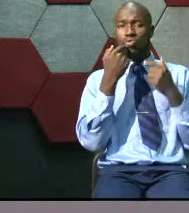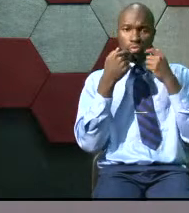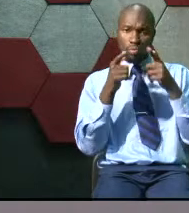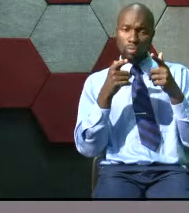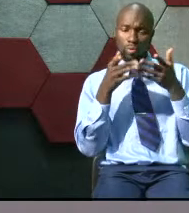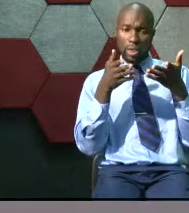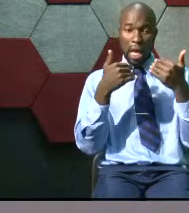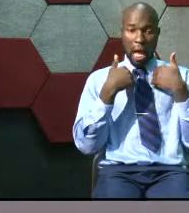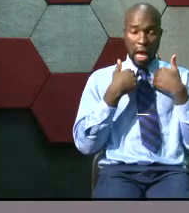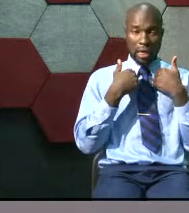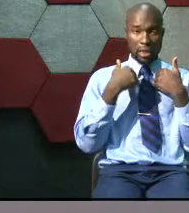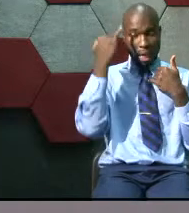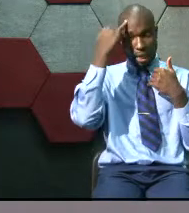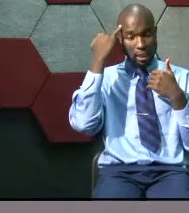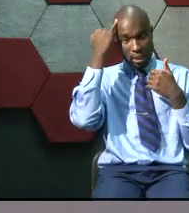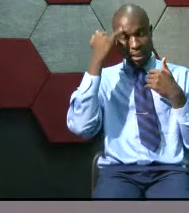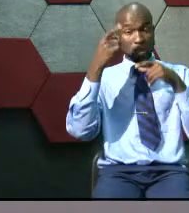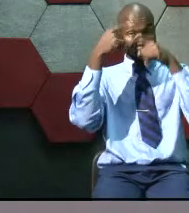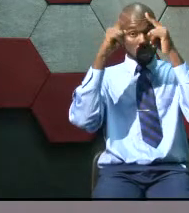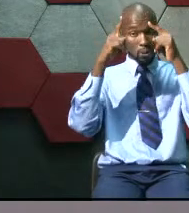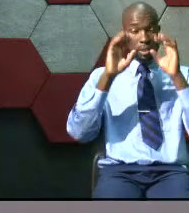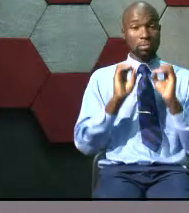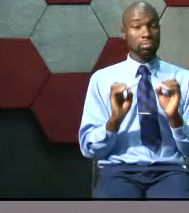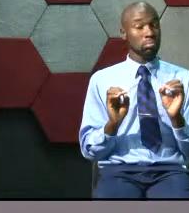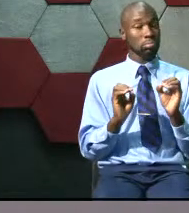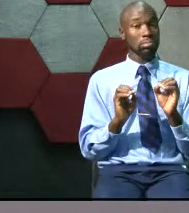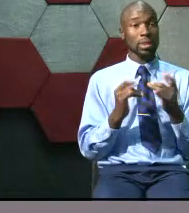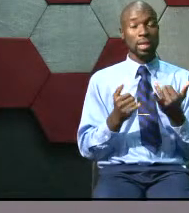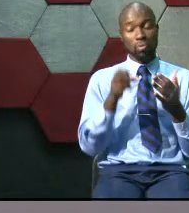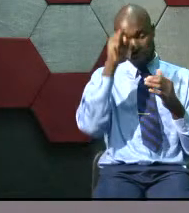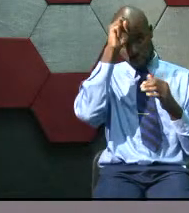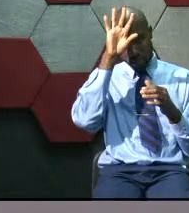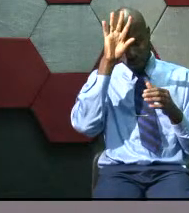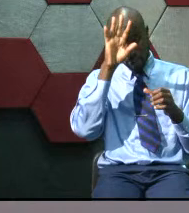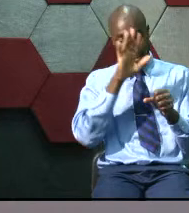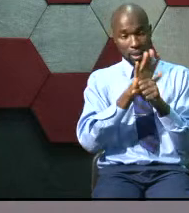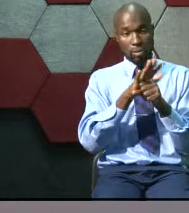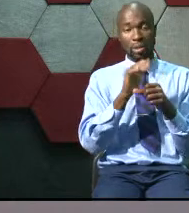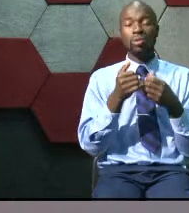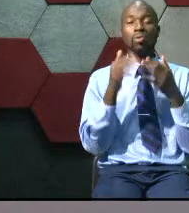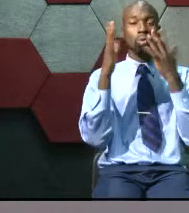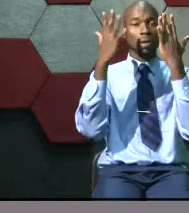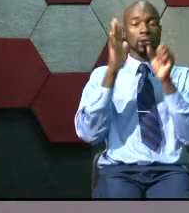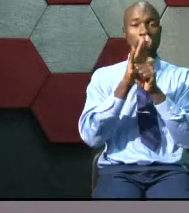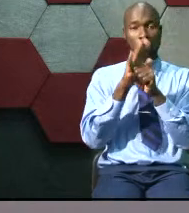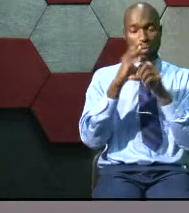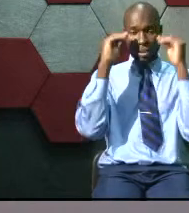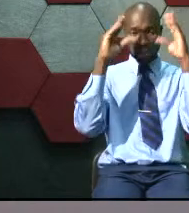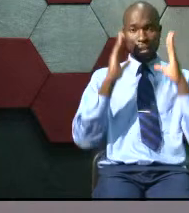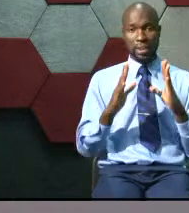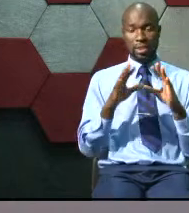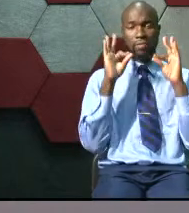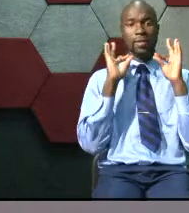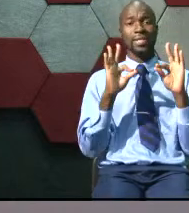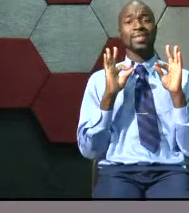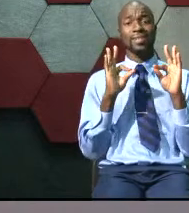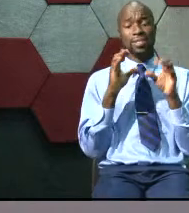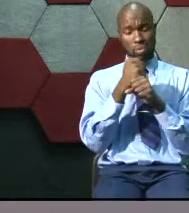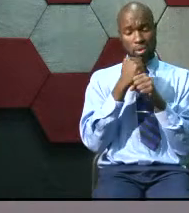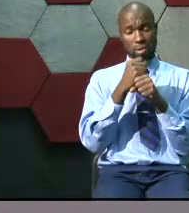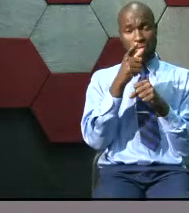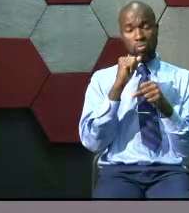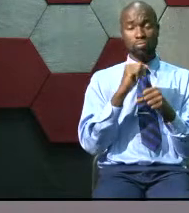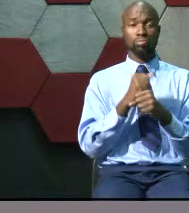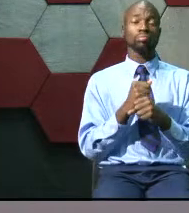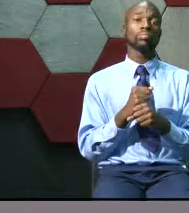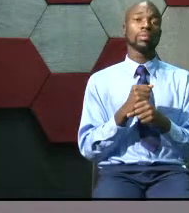no idea he was winning. So David, that's a nice little extra surprise for you as well. Congratulations to you, your teachers, and fantastic work with that. Back